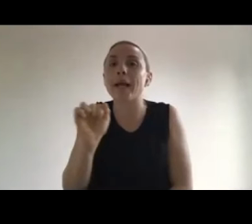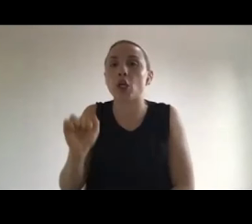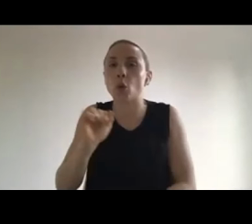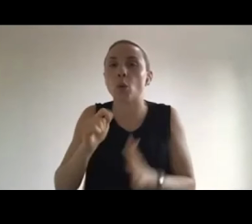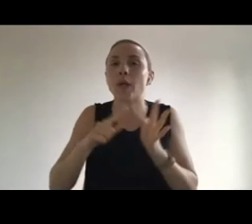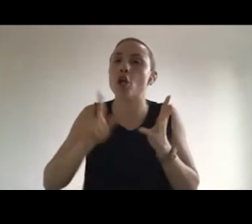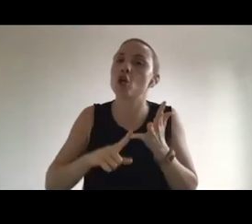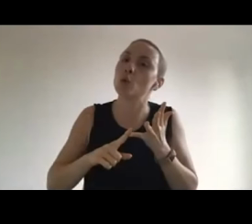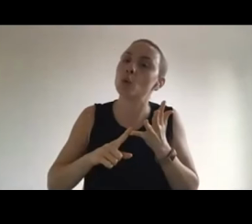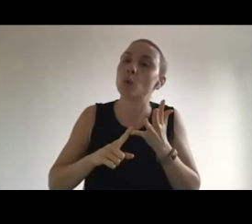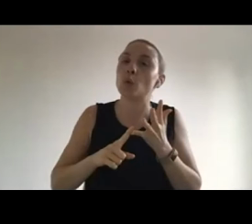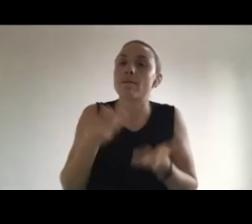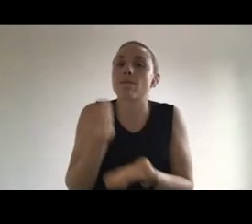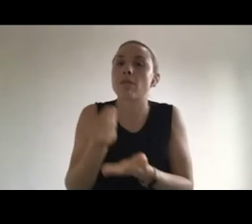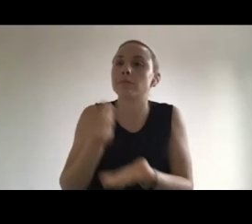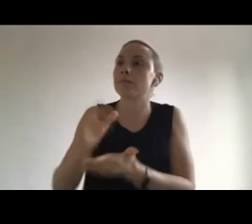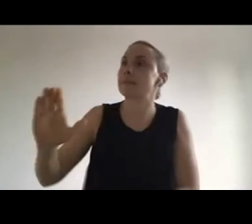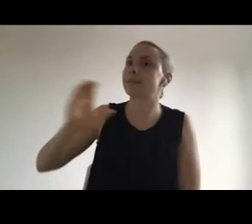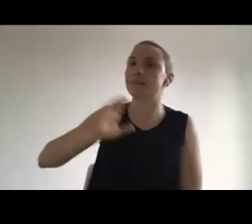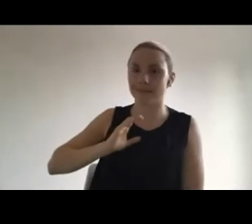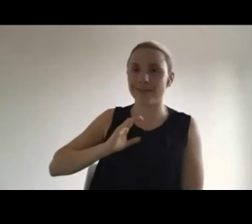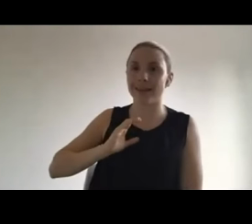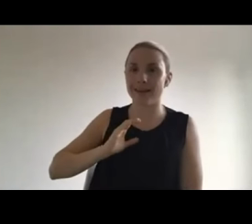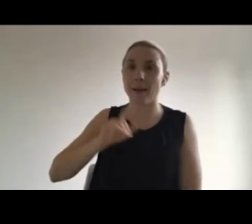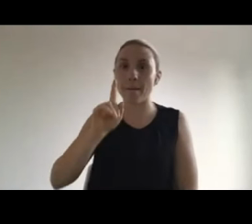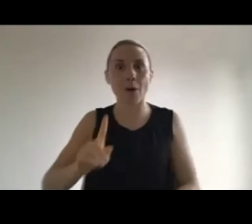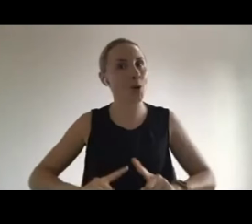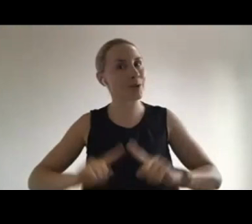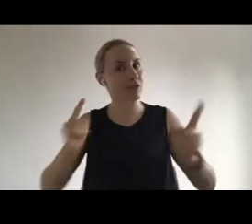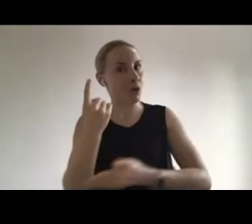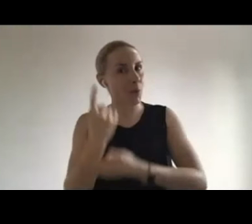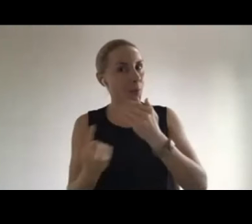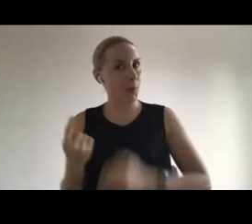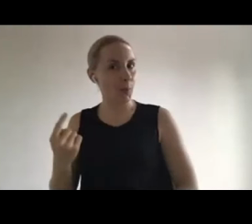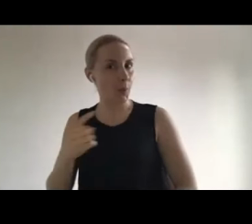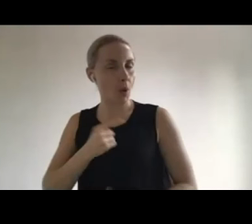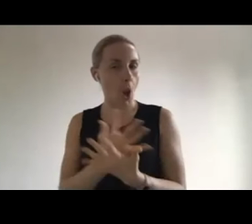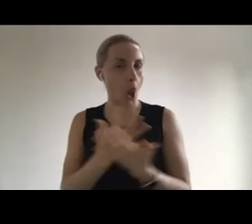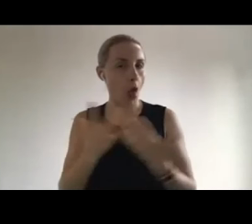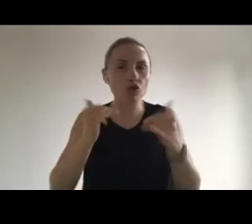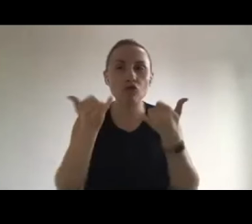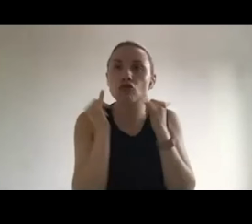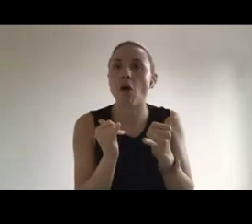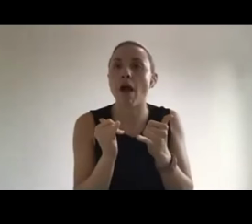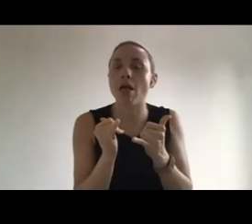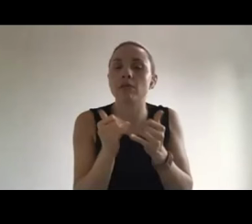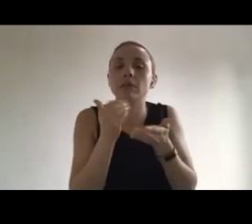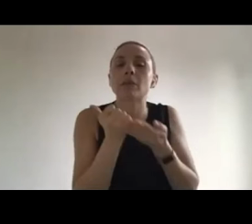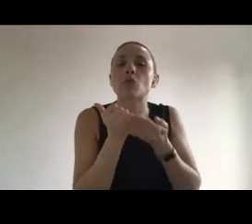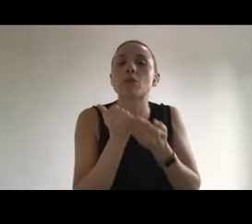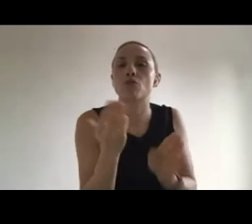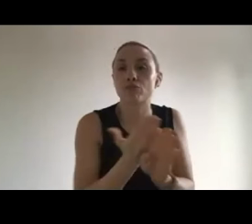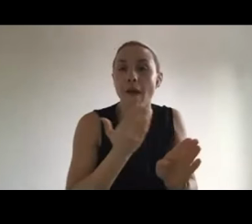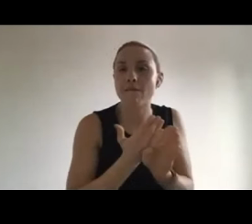made it quite unusual because many of the trials in the field are currently supported by commercial companies, whereas ours was